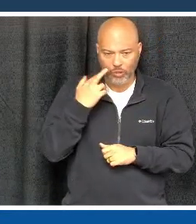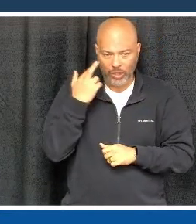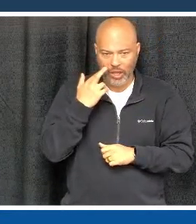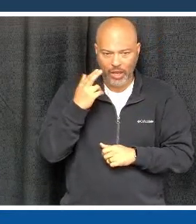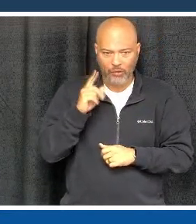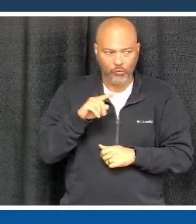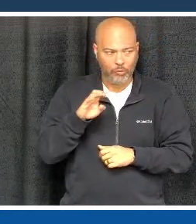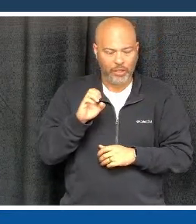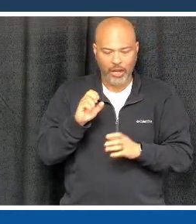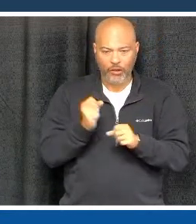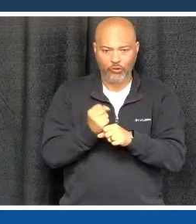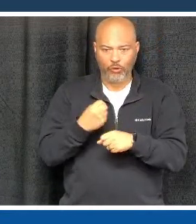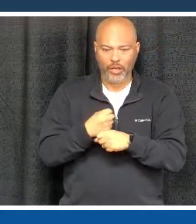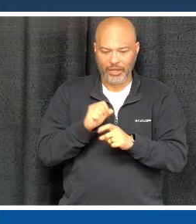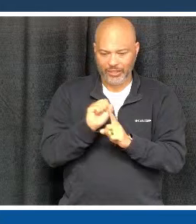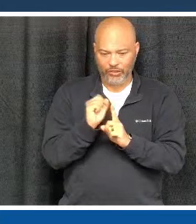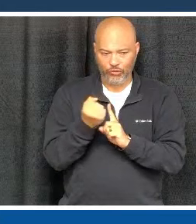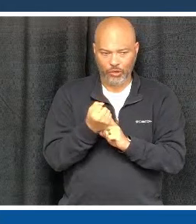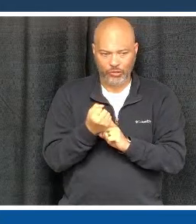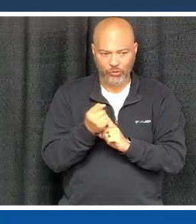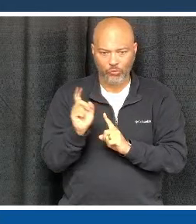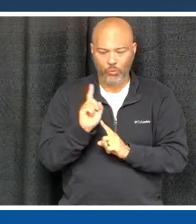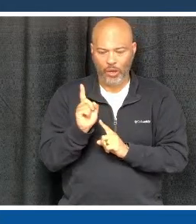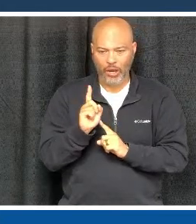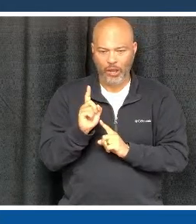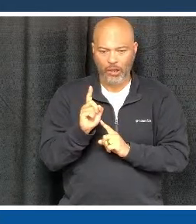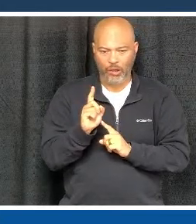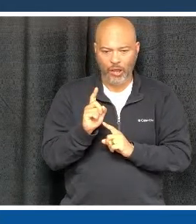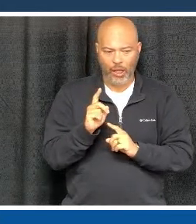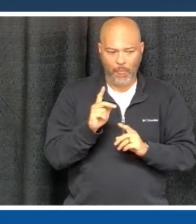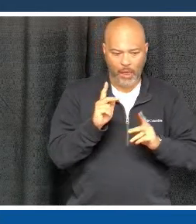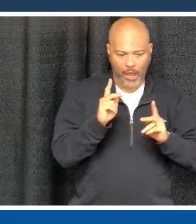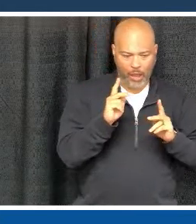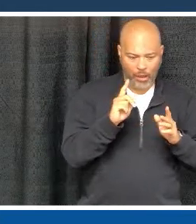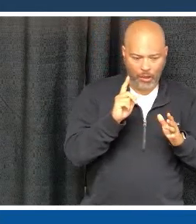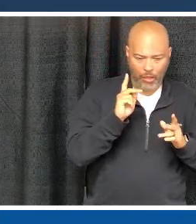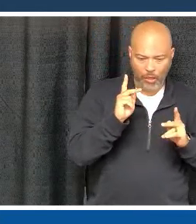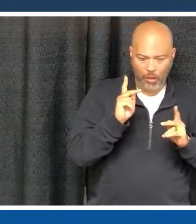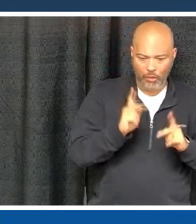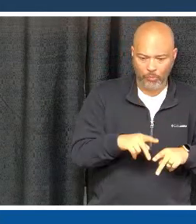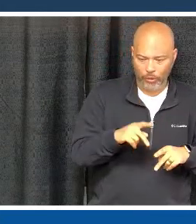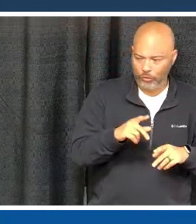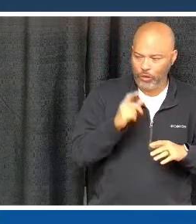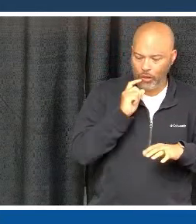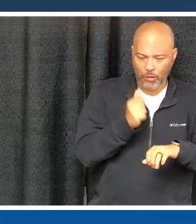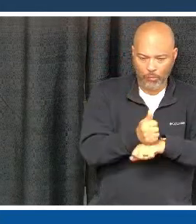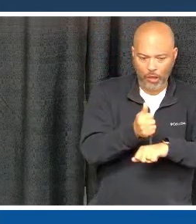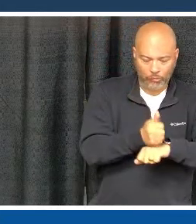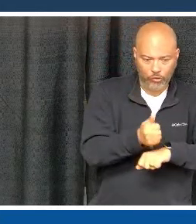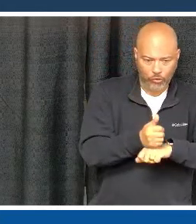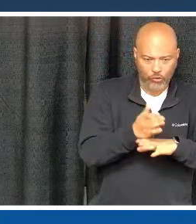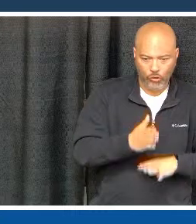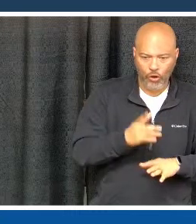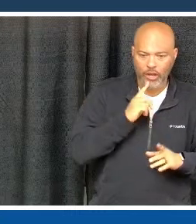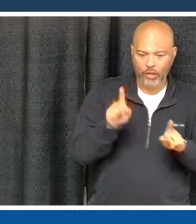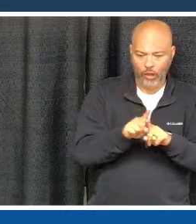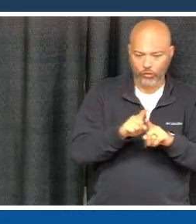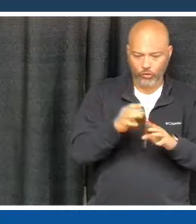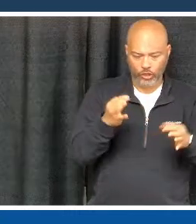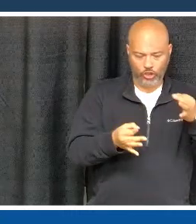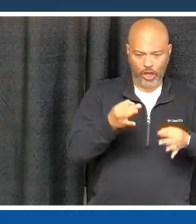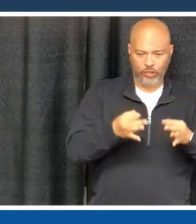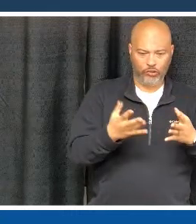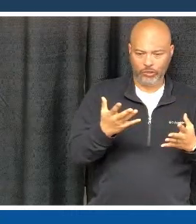essentially be doing is creating a situation where a prosecutor is also the finder of fact or the judge in that situation. So you've